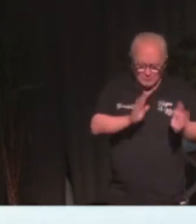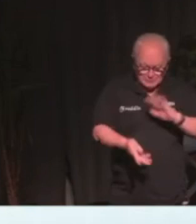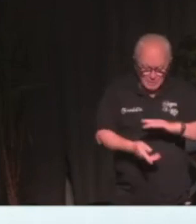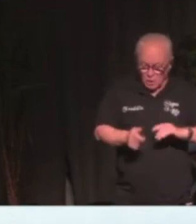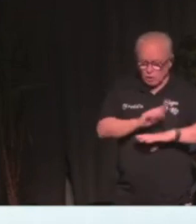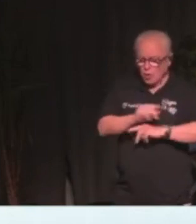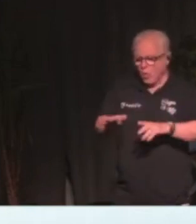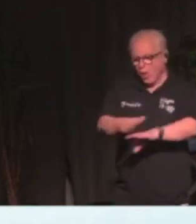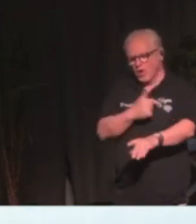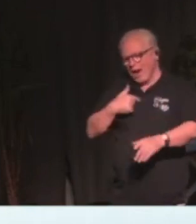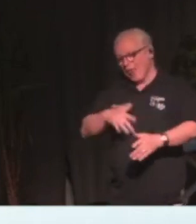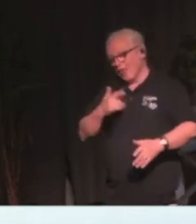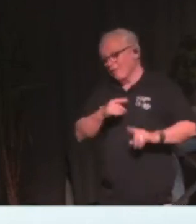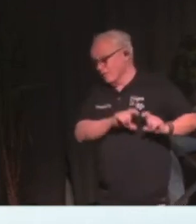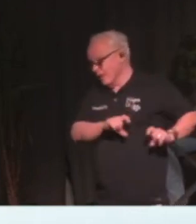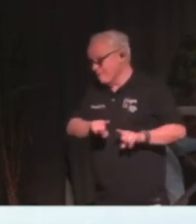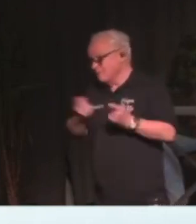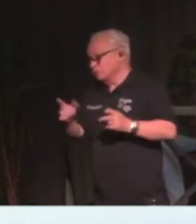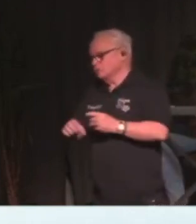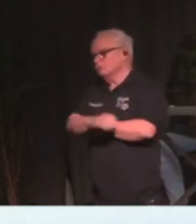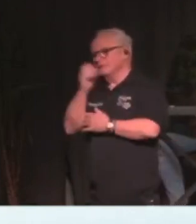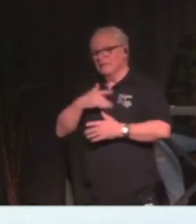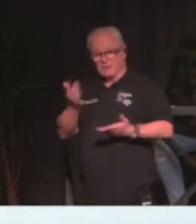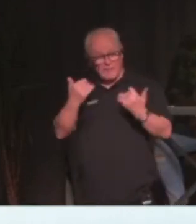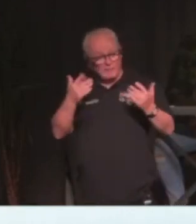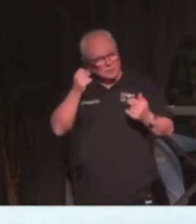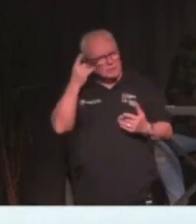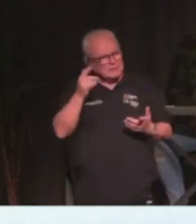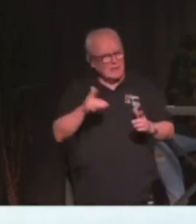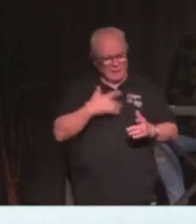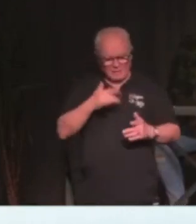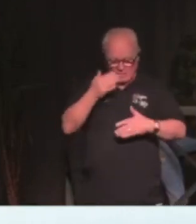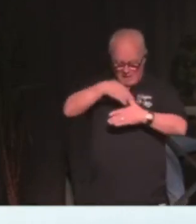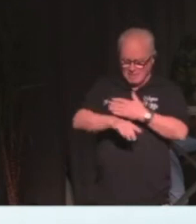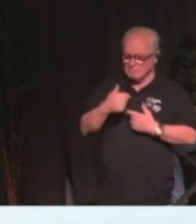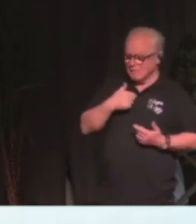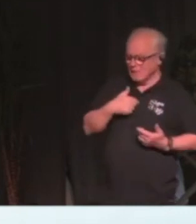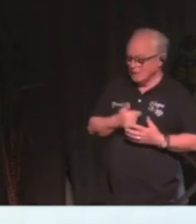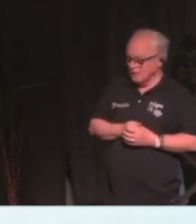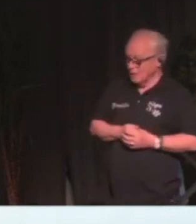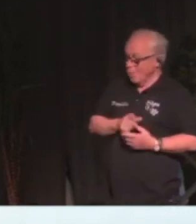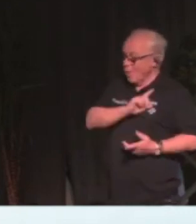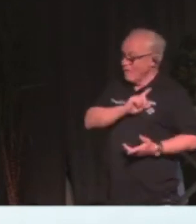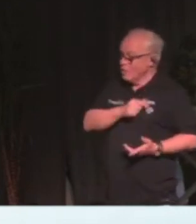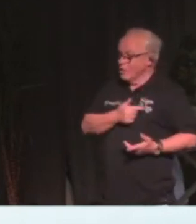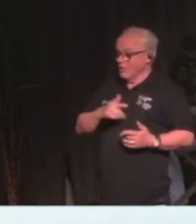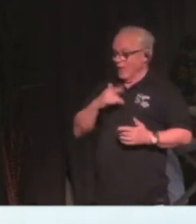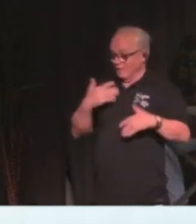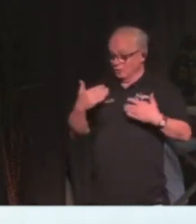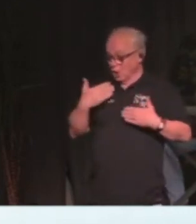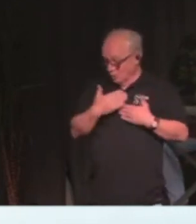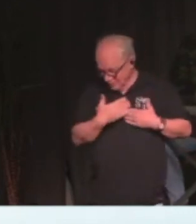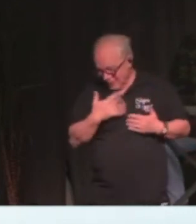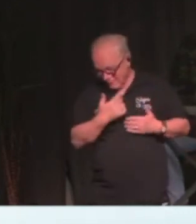live, but Christ, come on, that lives in me. And the life that I now